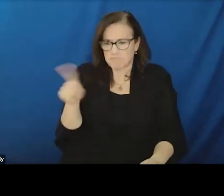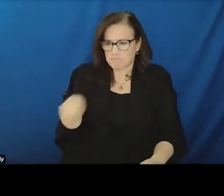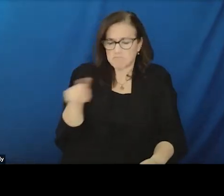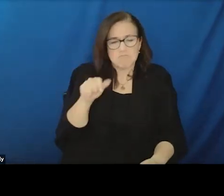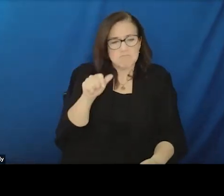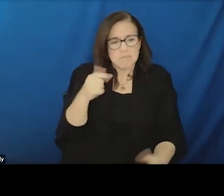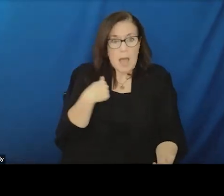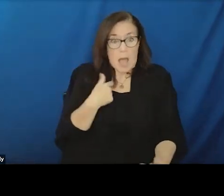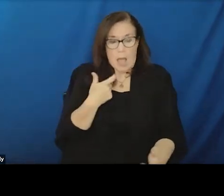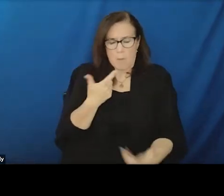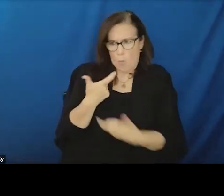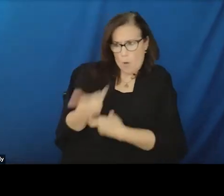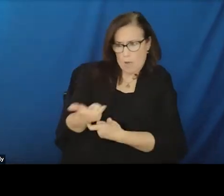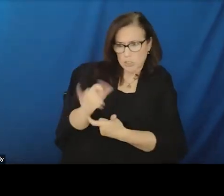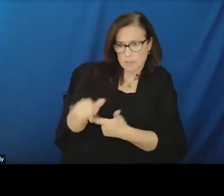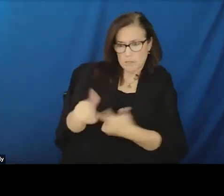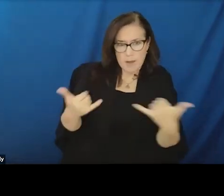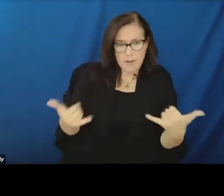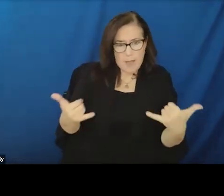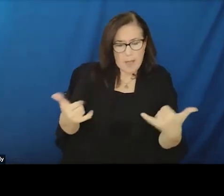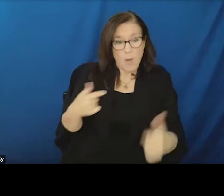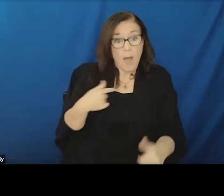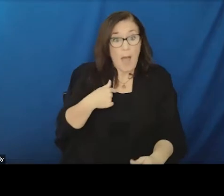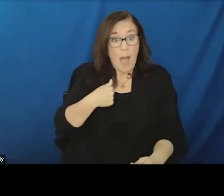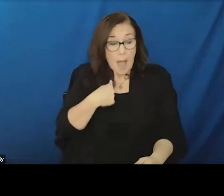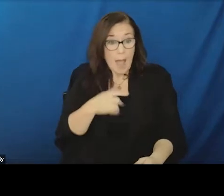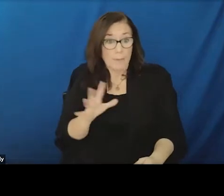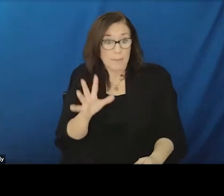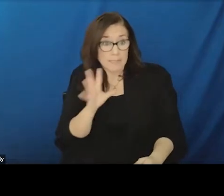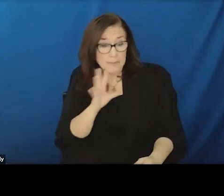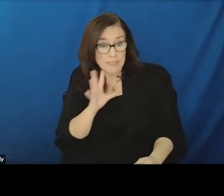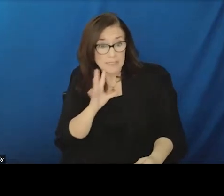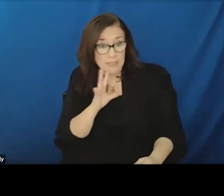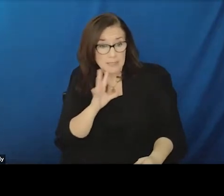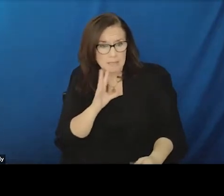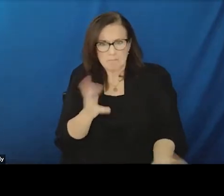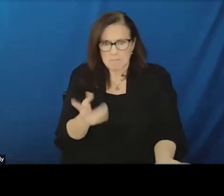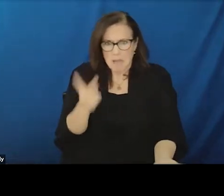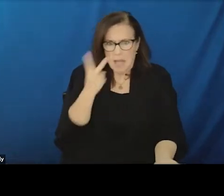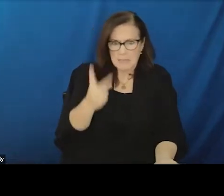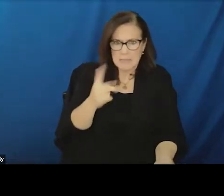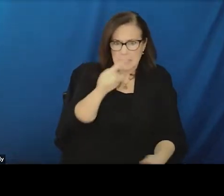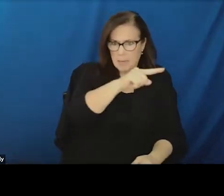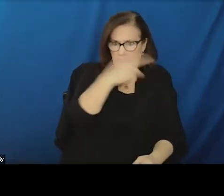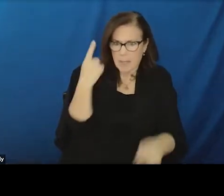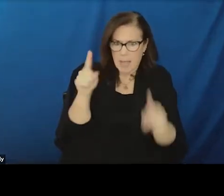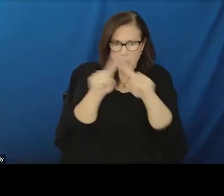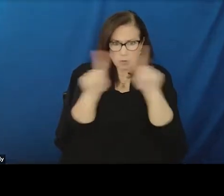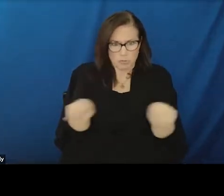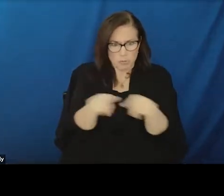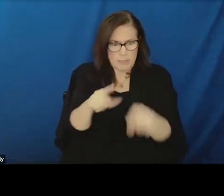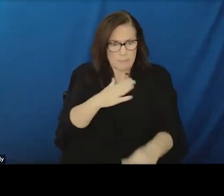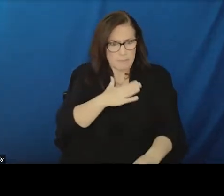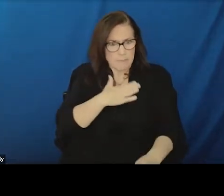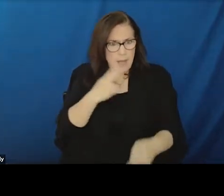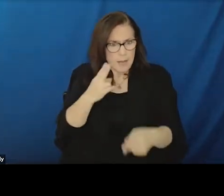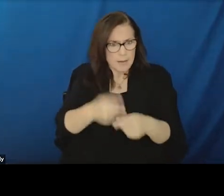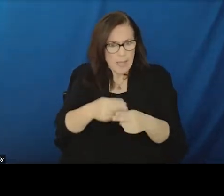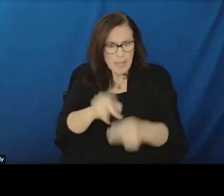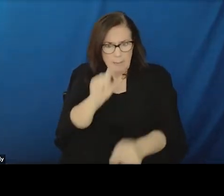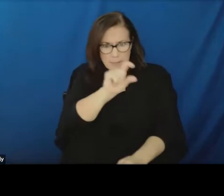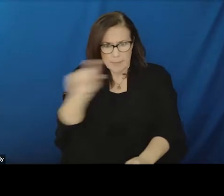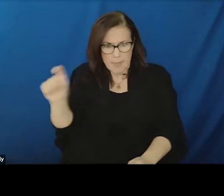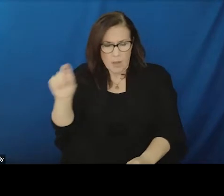I'm looking at it right now. I'm speaking and it's a black screen with my name on it. However, I don't